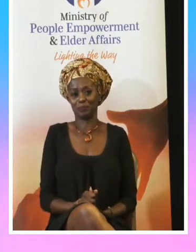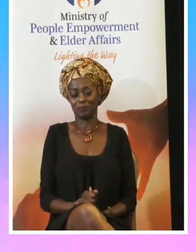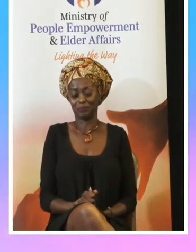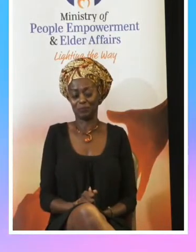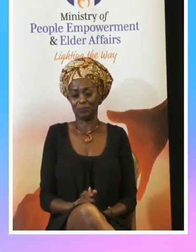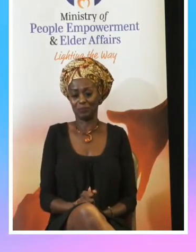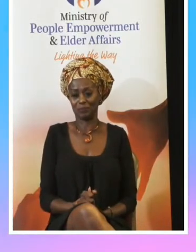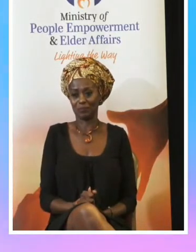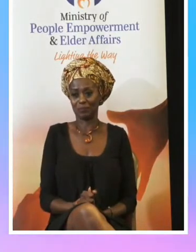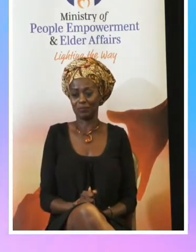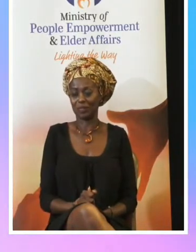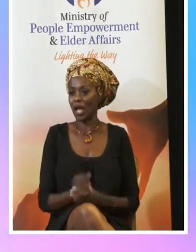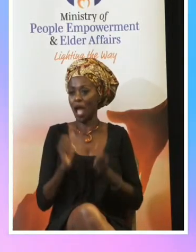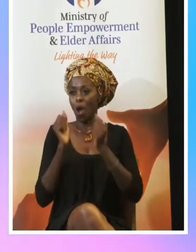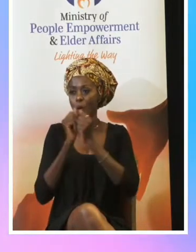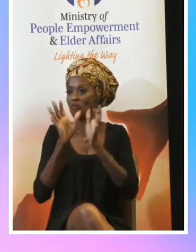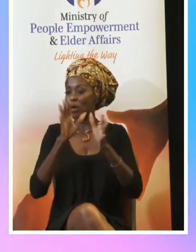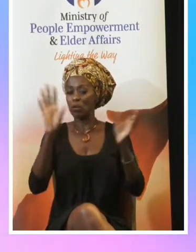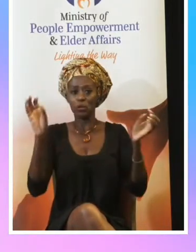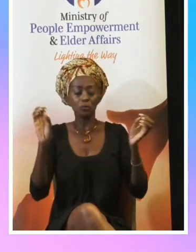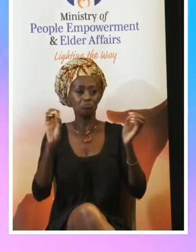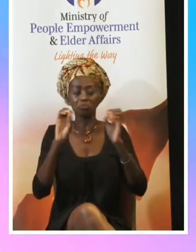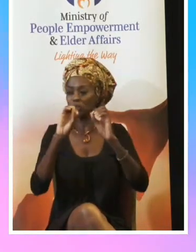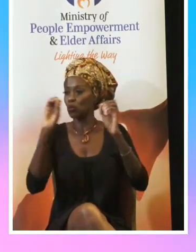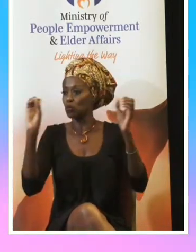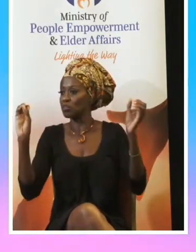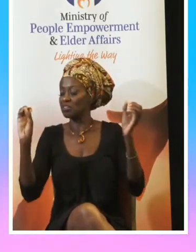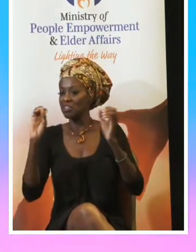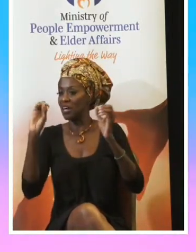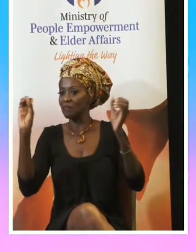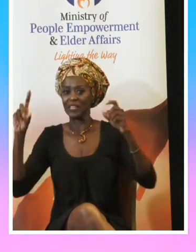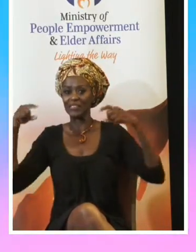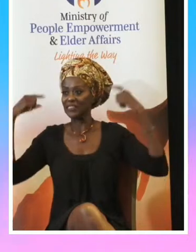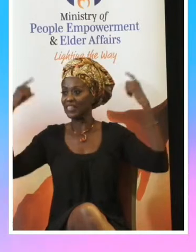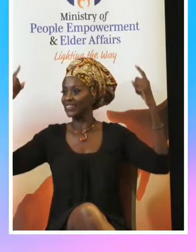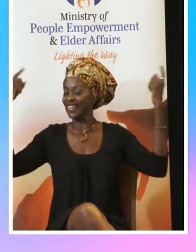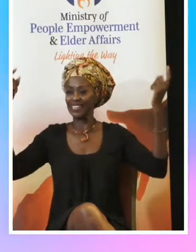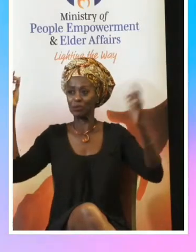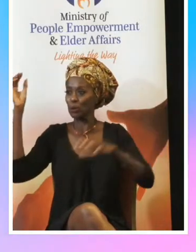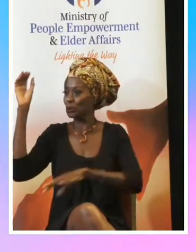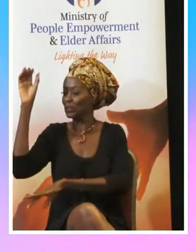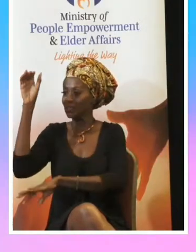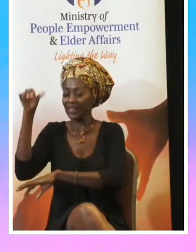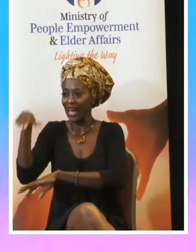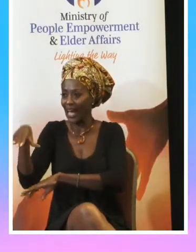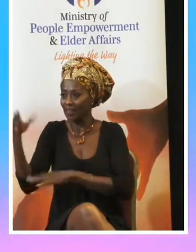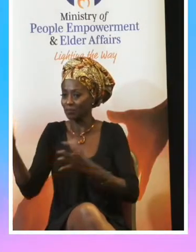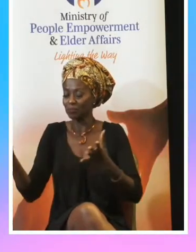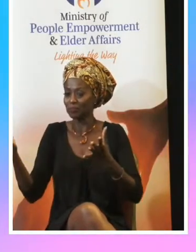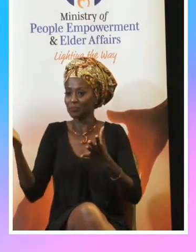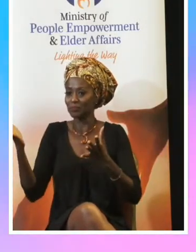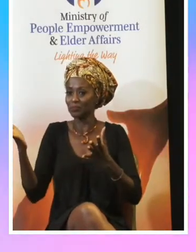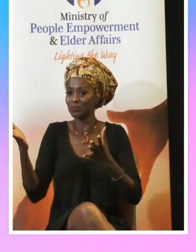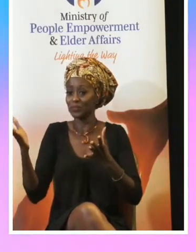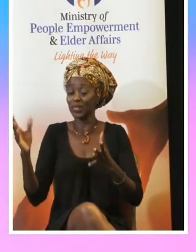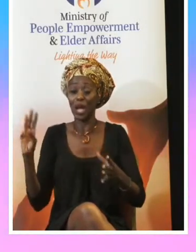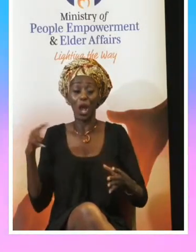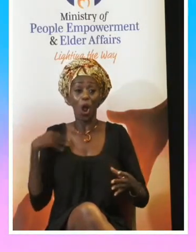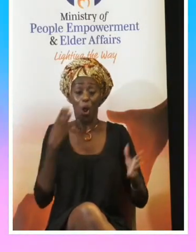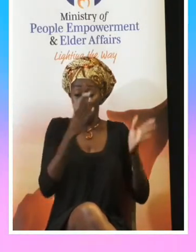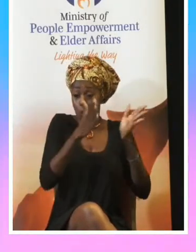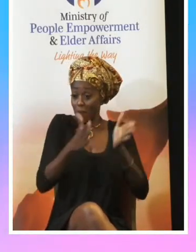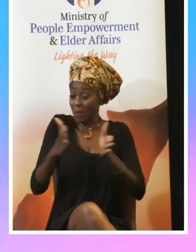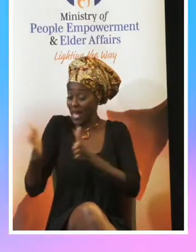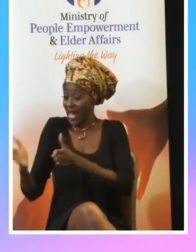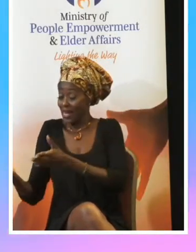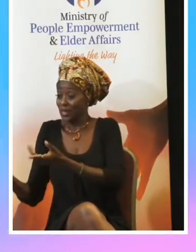And before you, we wouldn't have had a lecture, because you know why it is that we plan for this lecture, we turn